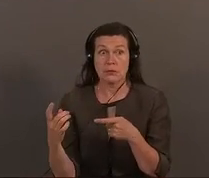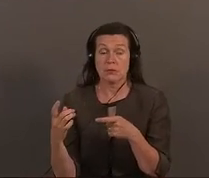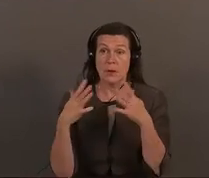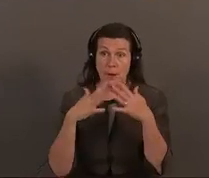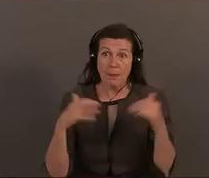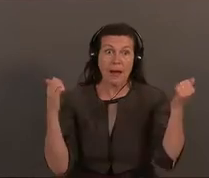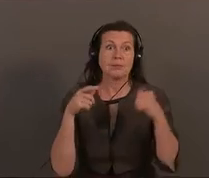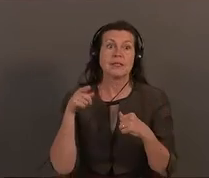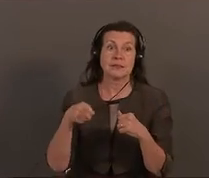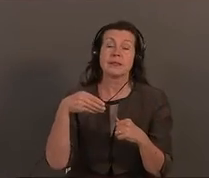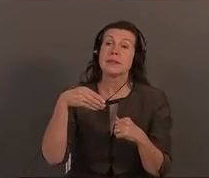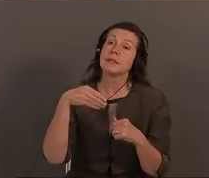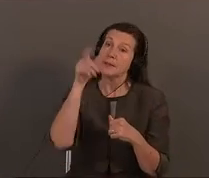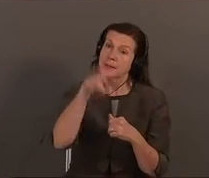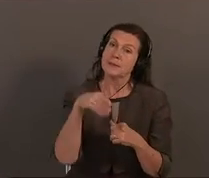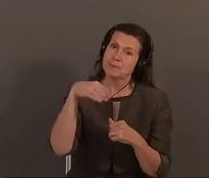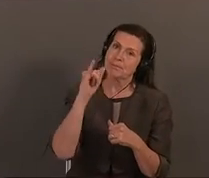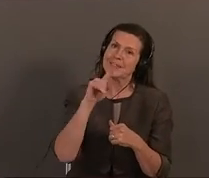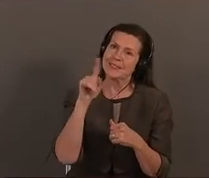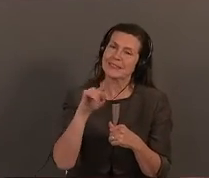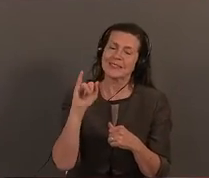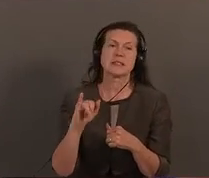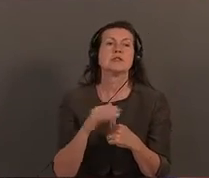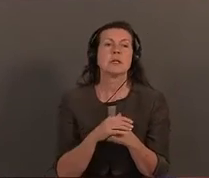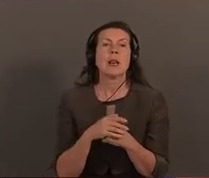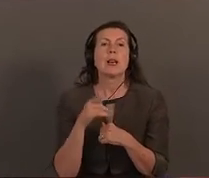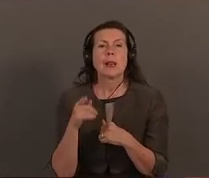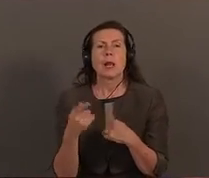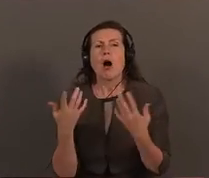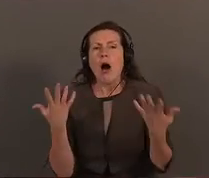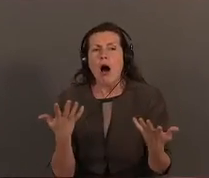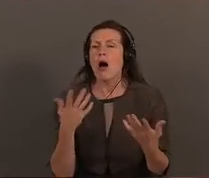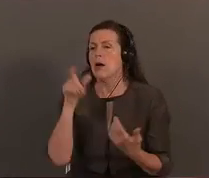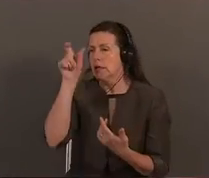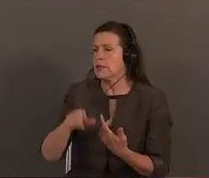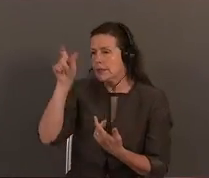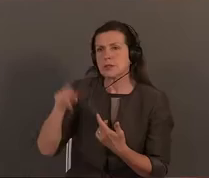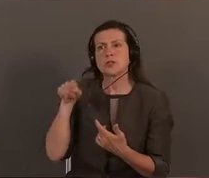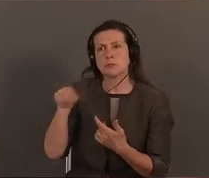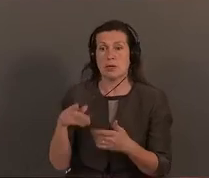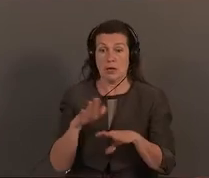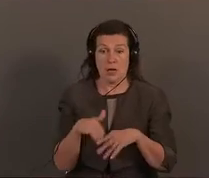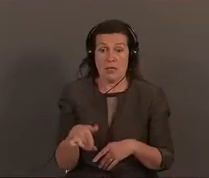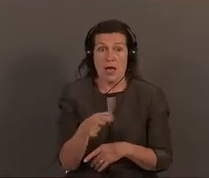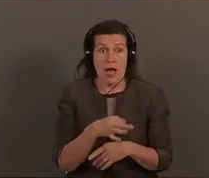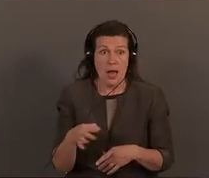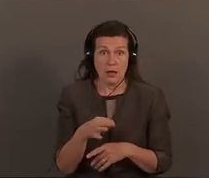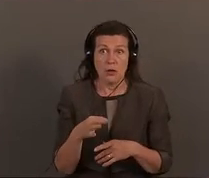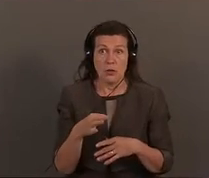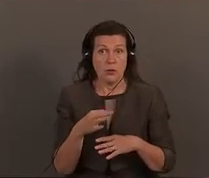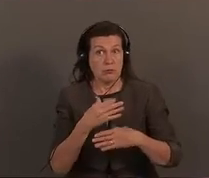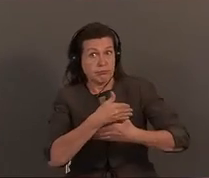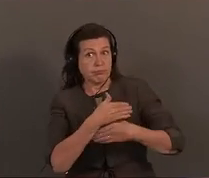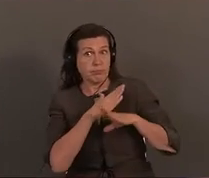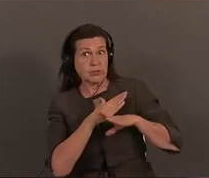How will consumers here in the island, but all over the unions, be protected? Will they be better